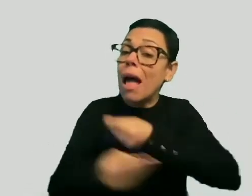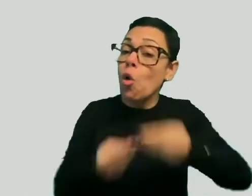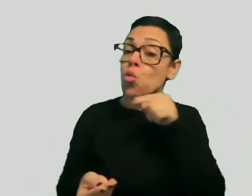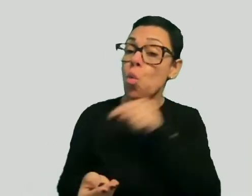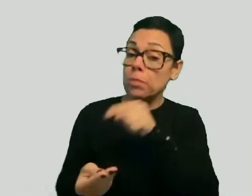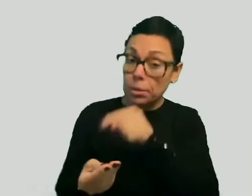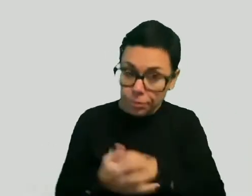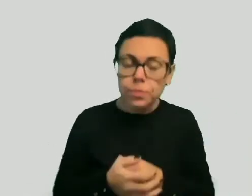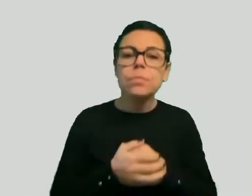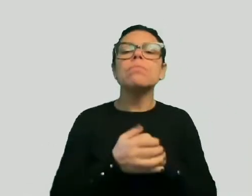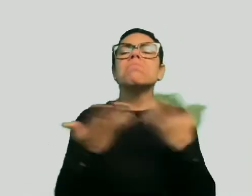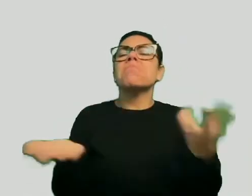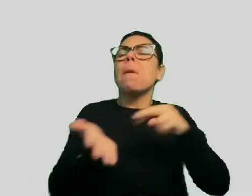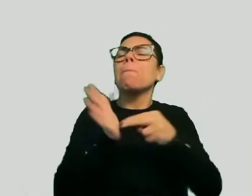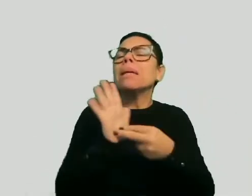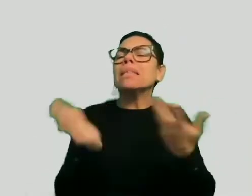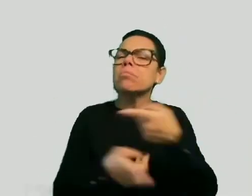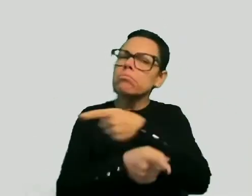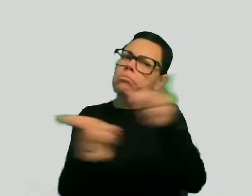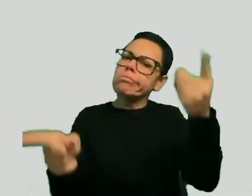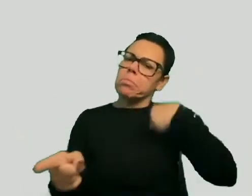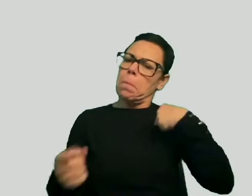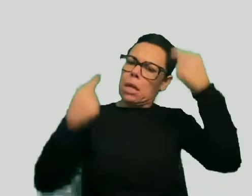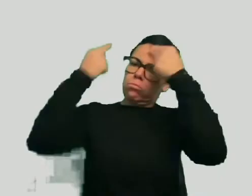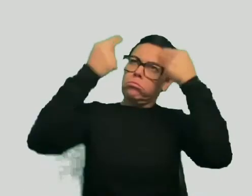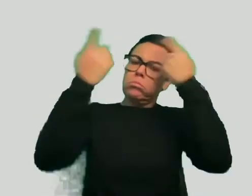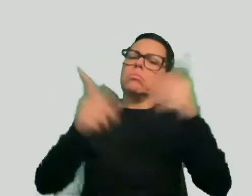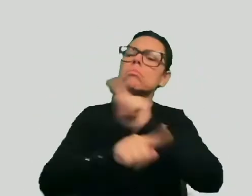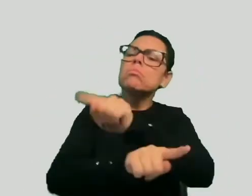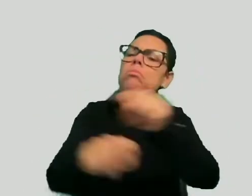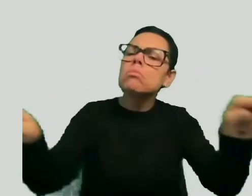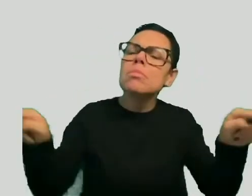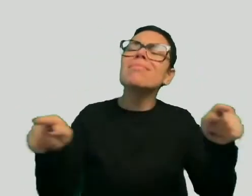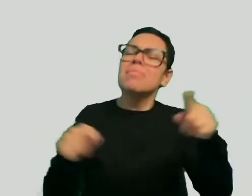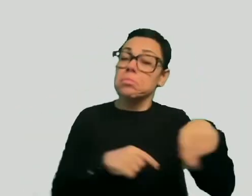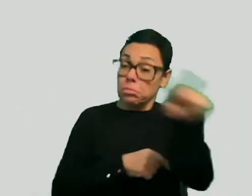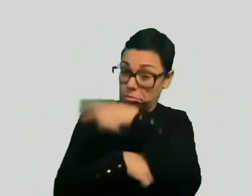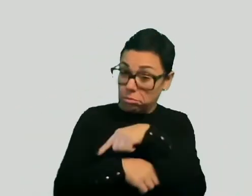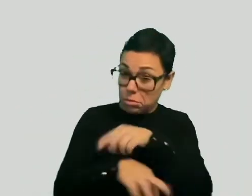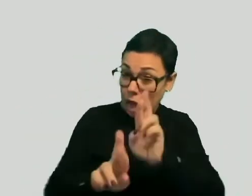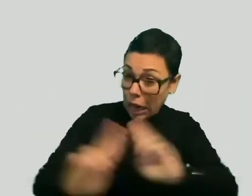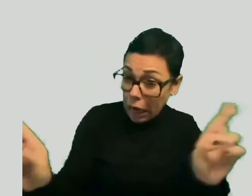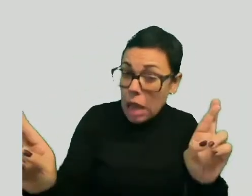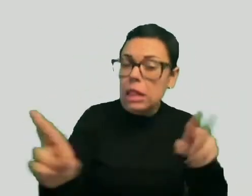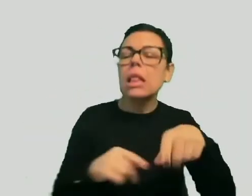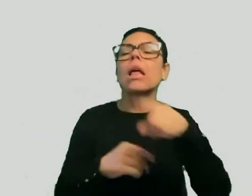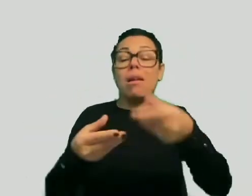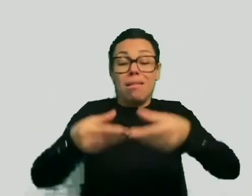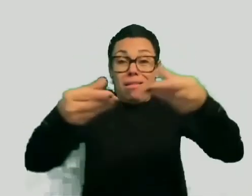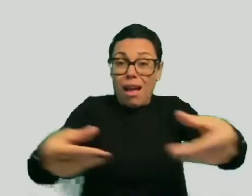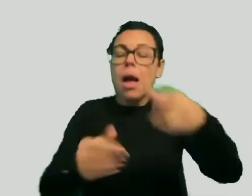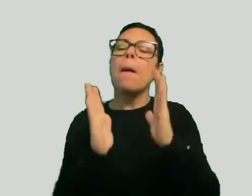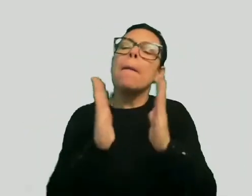to join us, to start preaching and implementing GRPP now. Thank you very much. Wow.